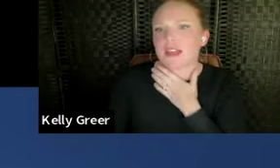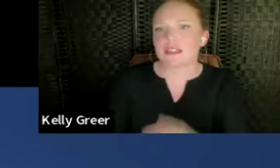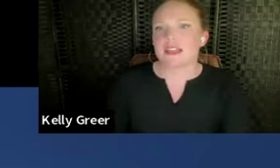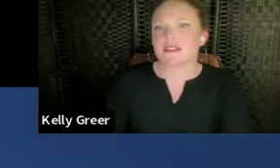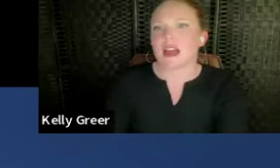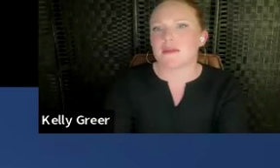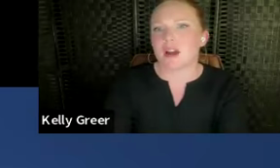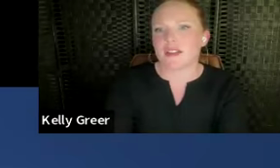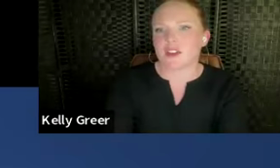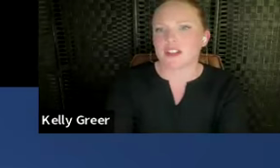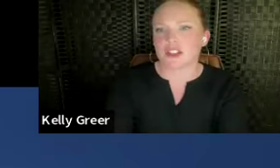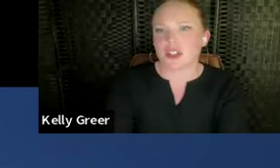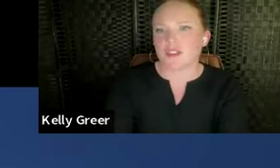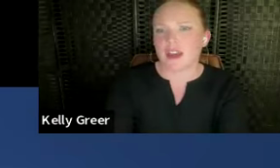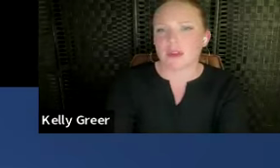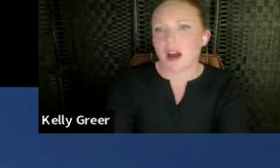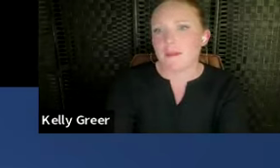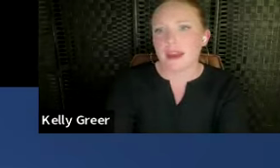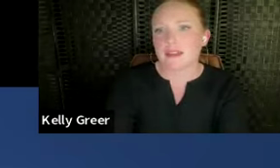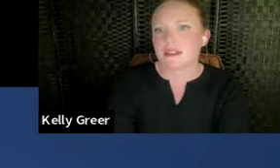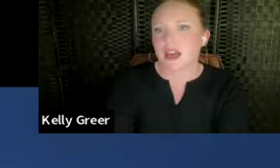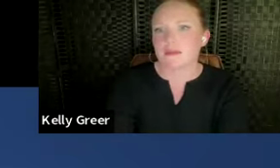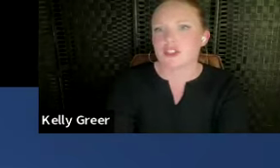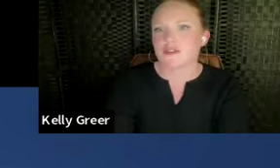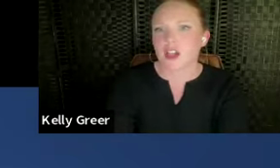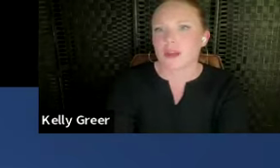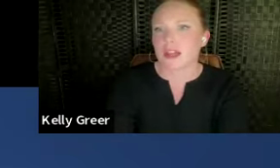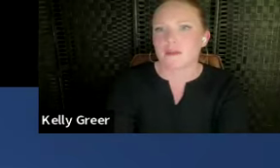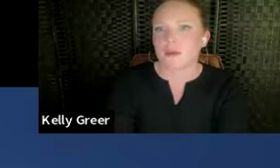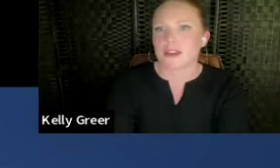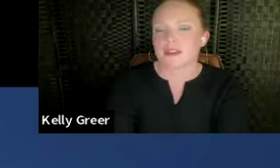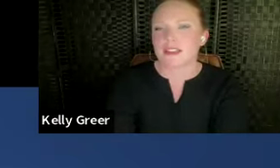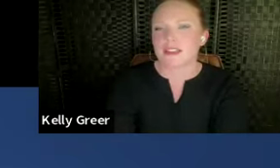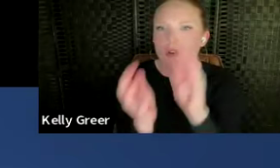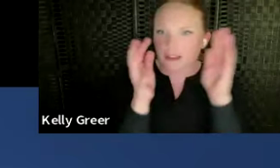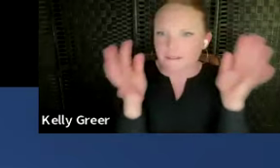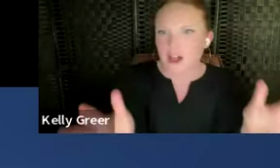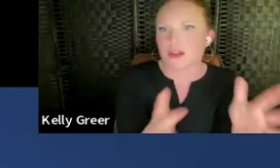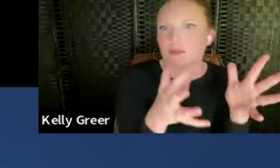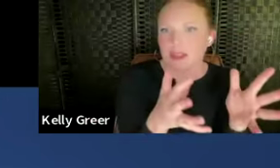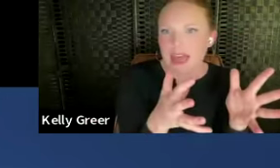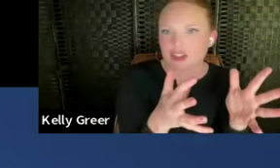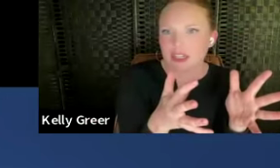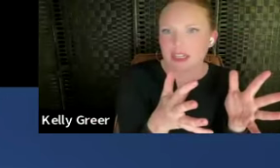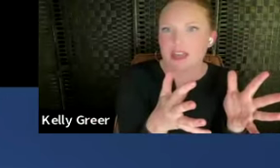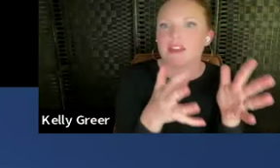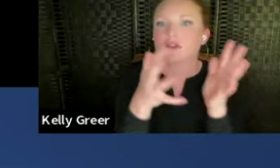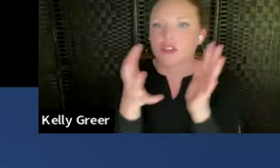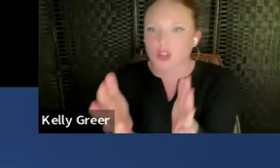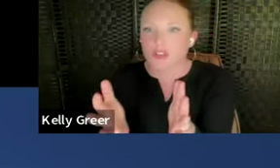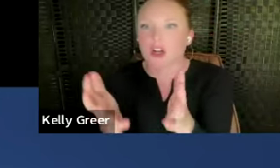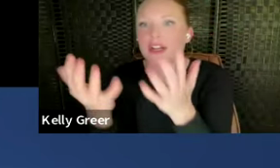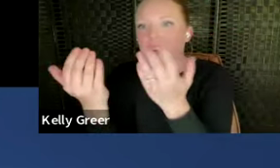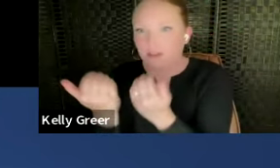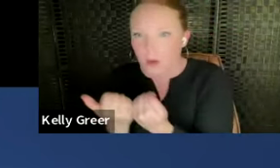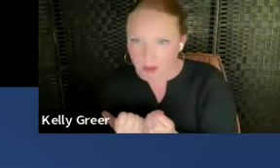I think we'll go ahead and take time as far as the survey with comments, just following up with, this is more like following up with action, and then